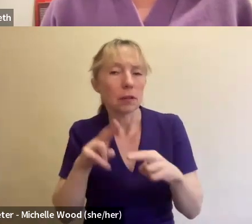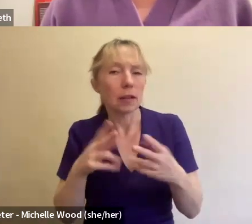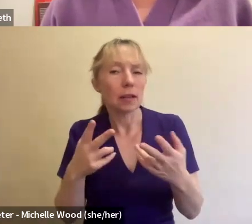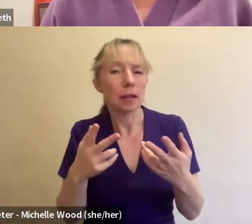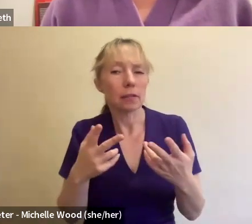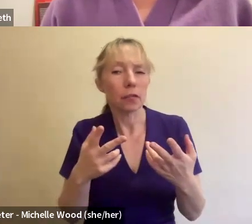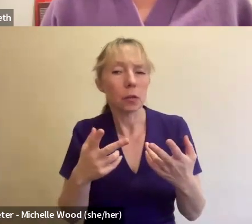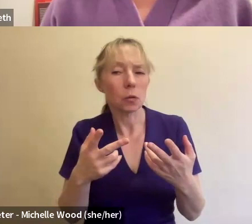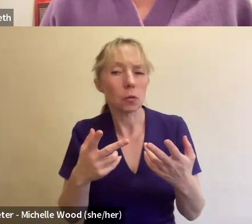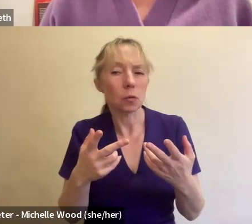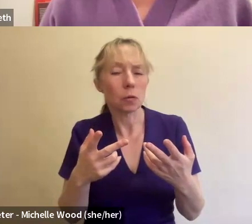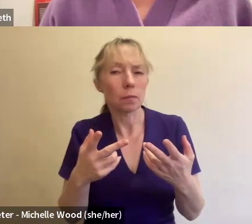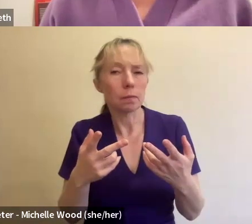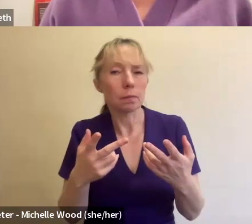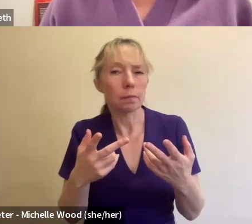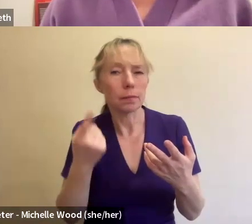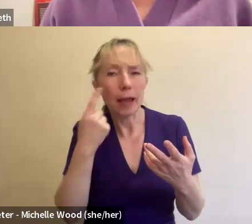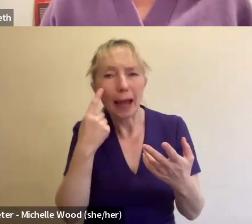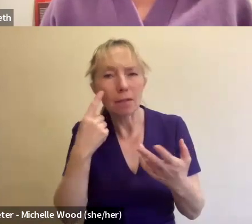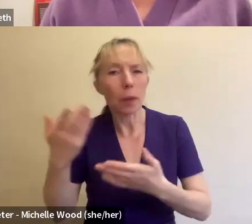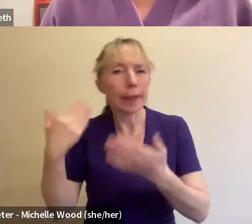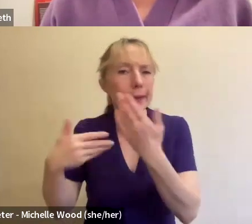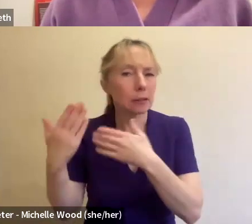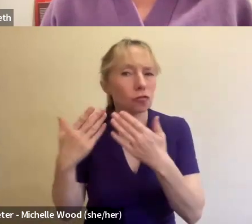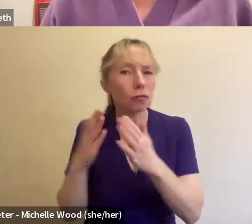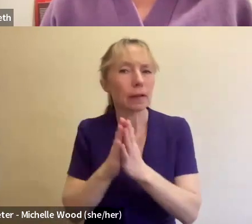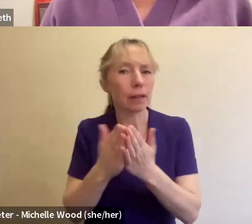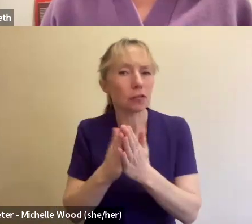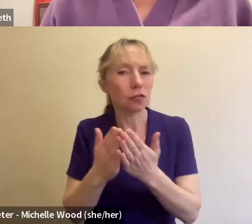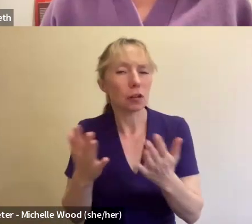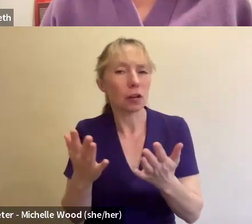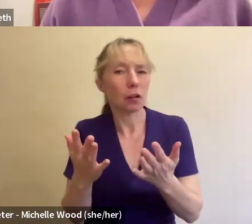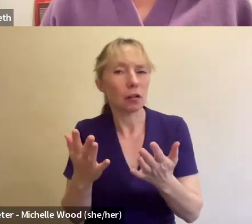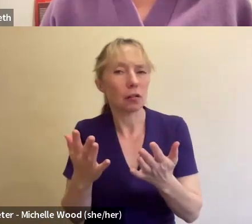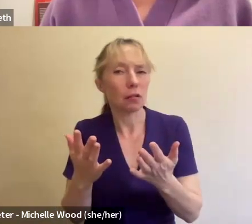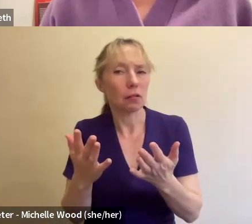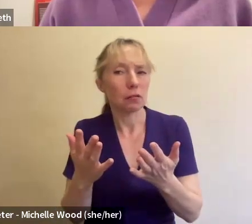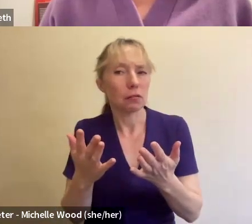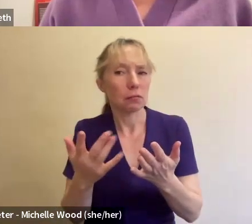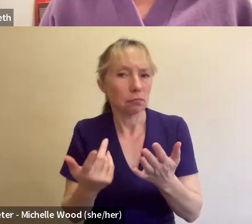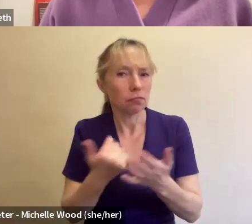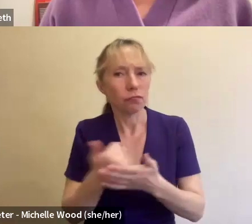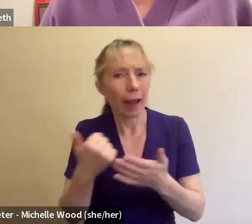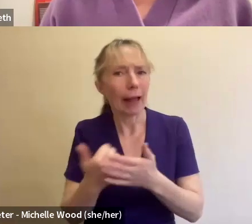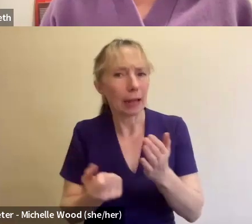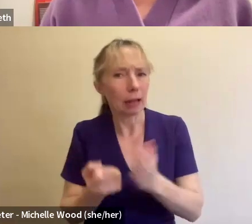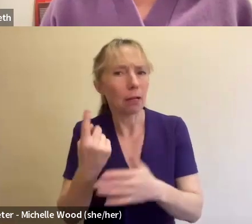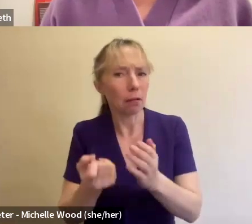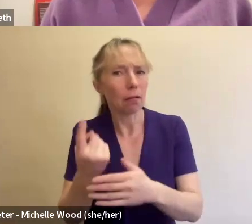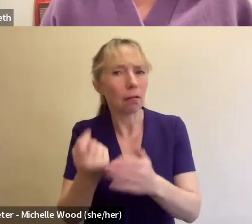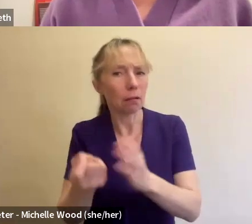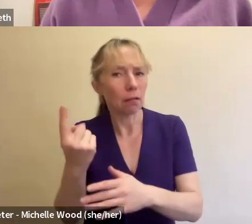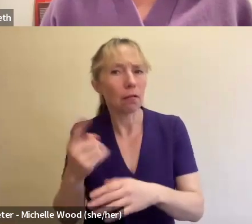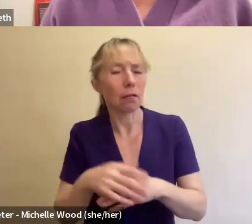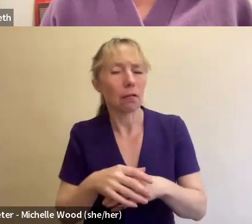like the history of literature, it comes out pretty often and pretty much always, even